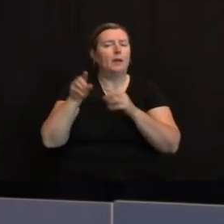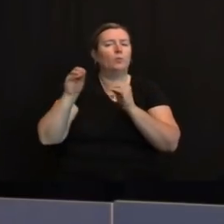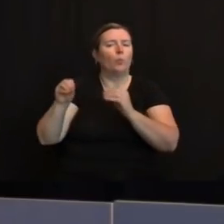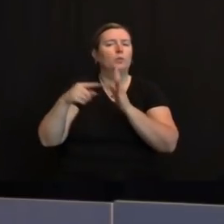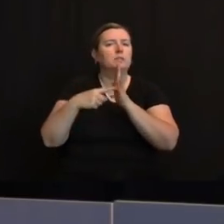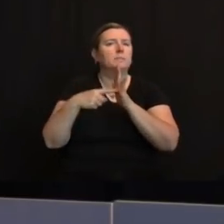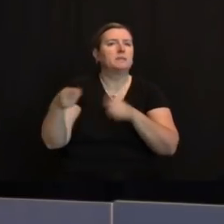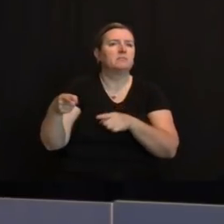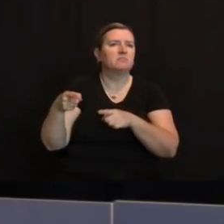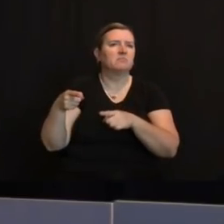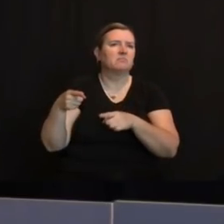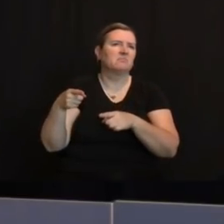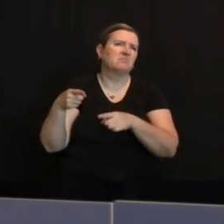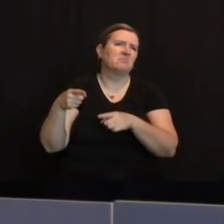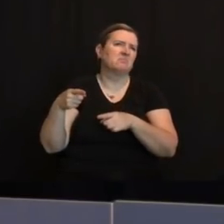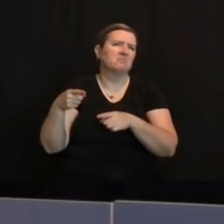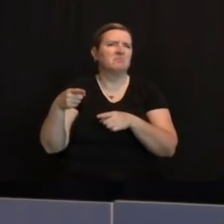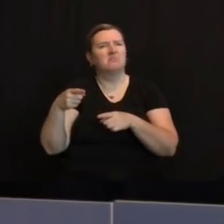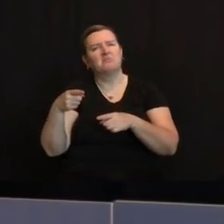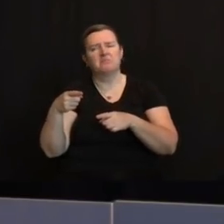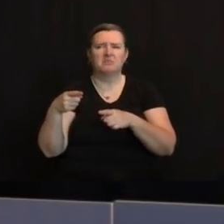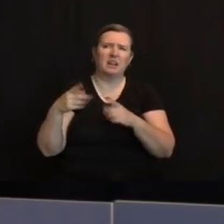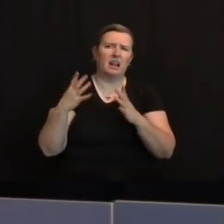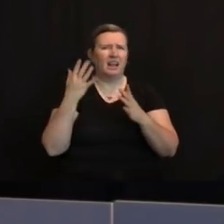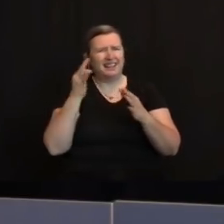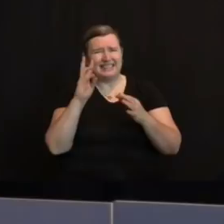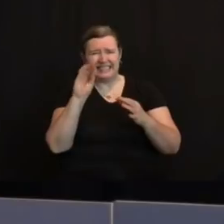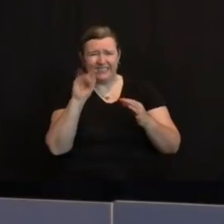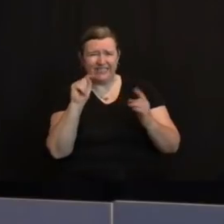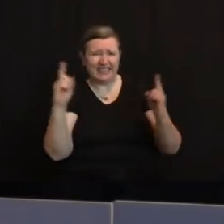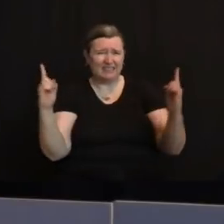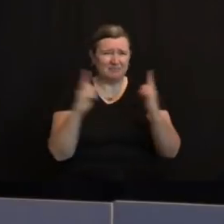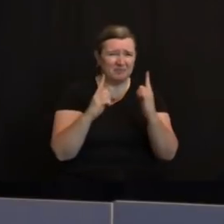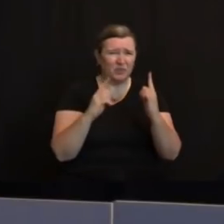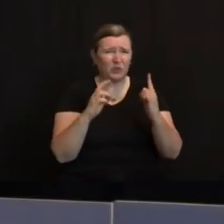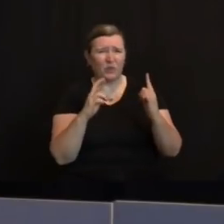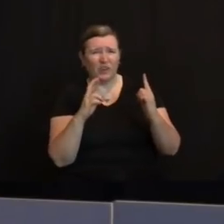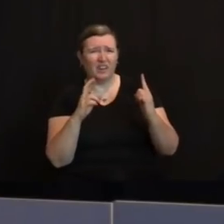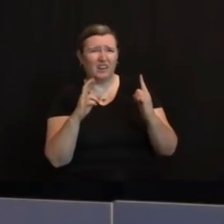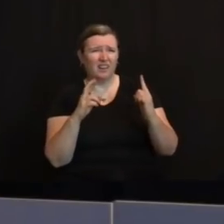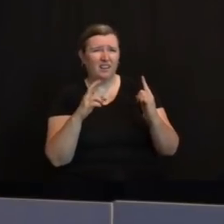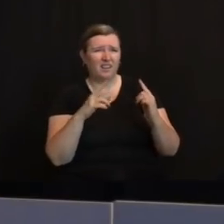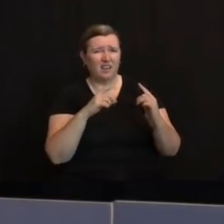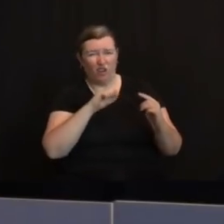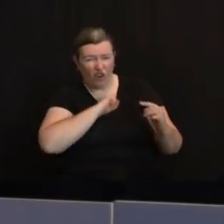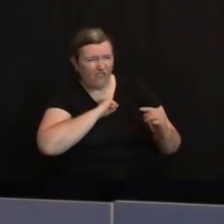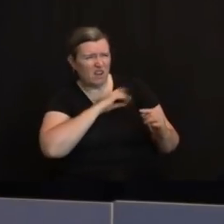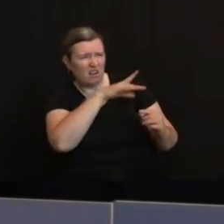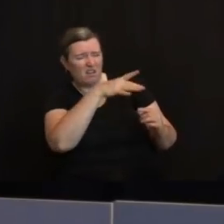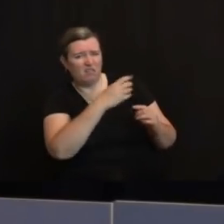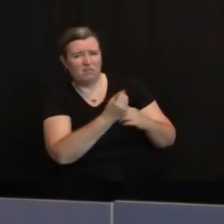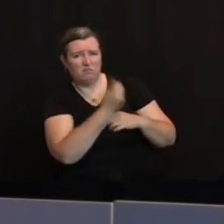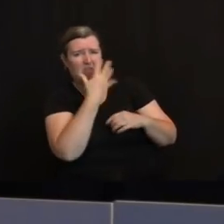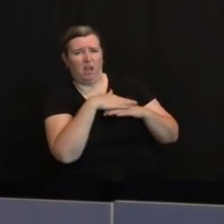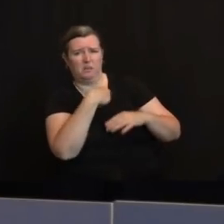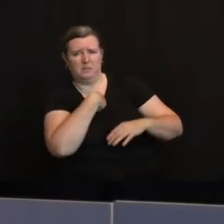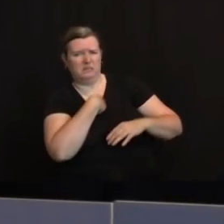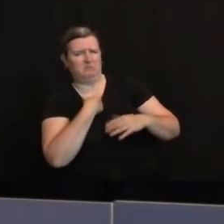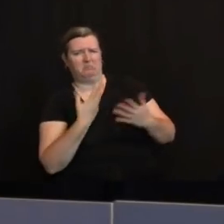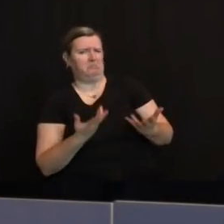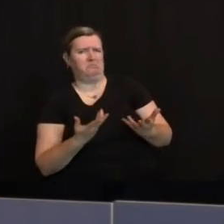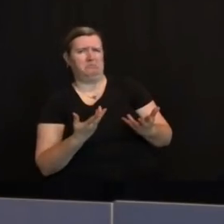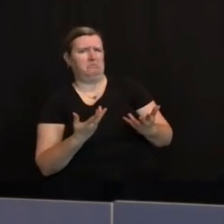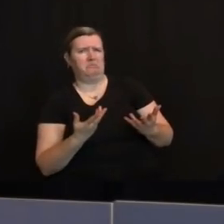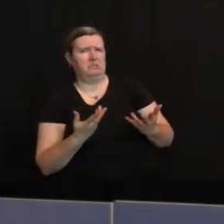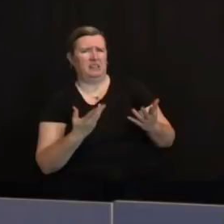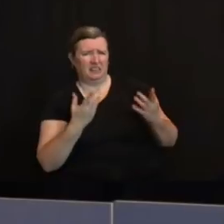6 feet within, for about 10 minutes or so, or coughed on and sneezed or something like that, then in general, with very